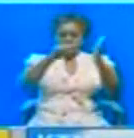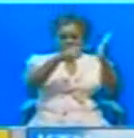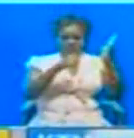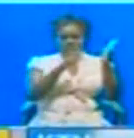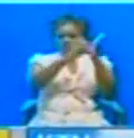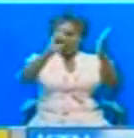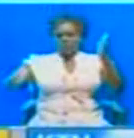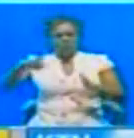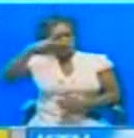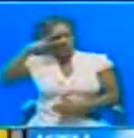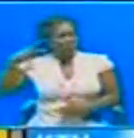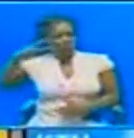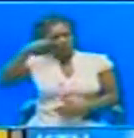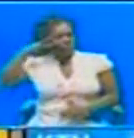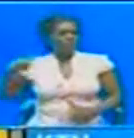terrorism.